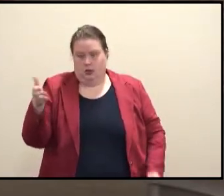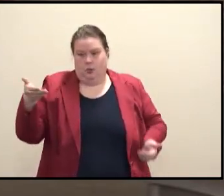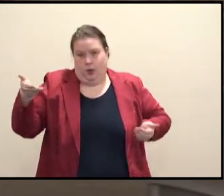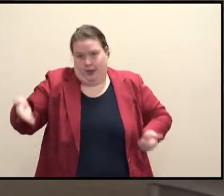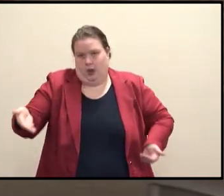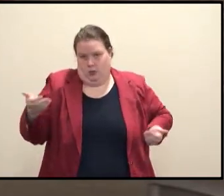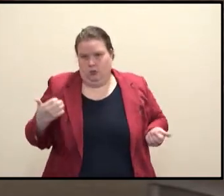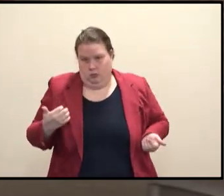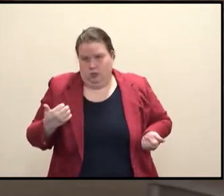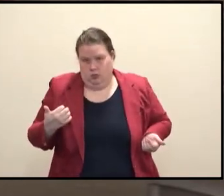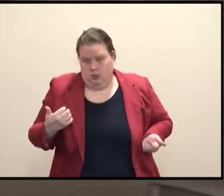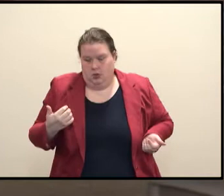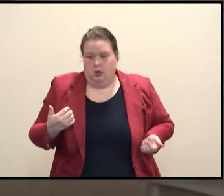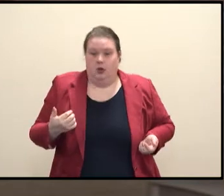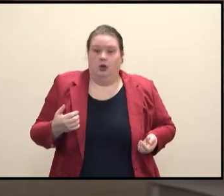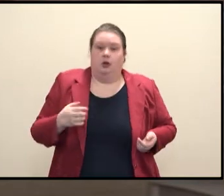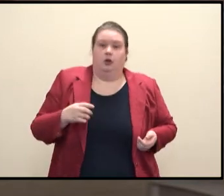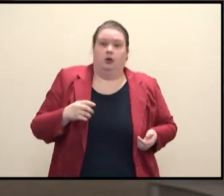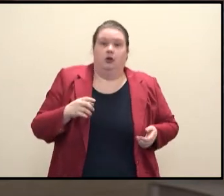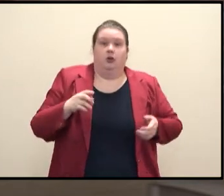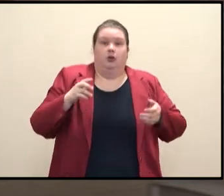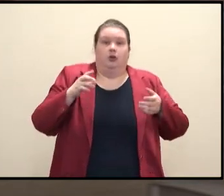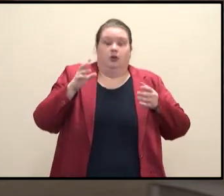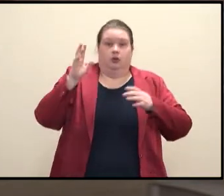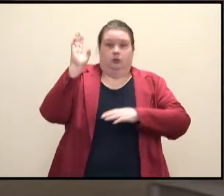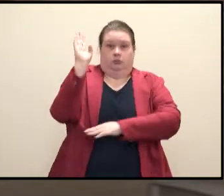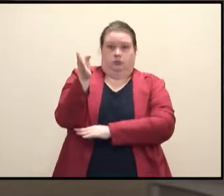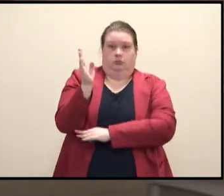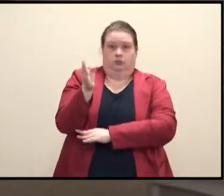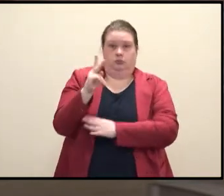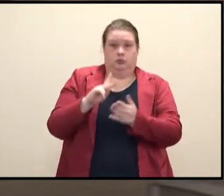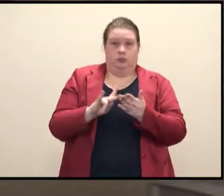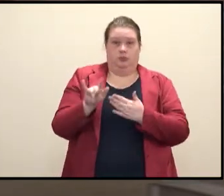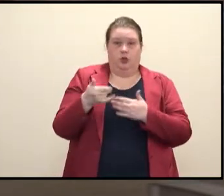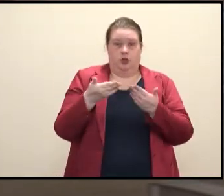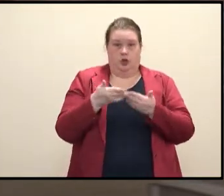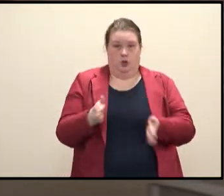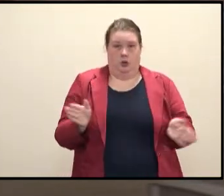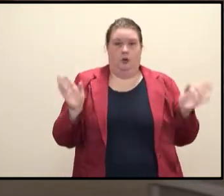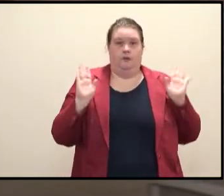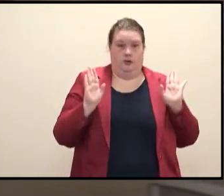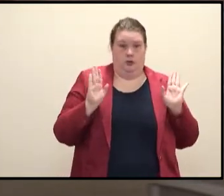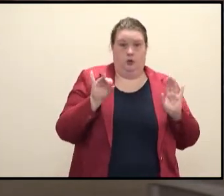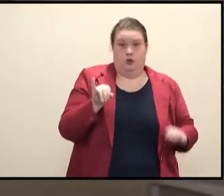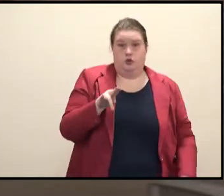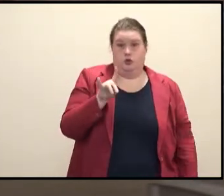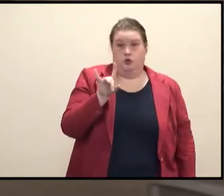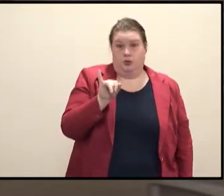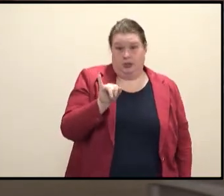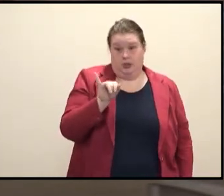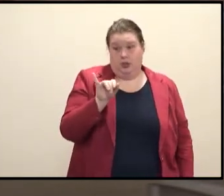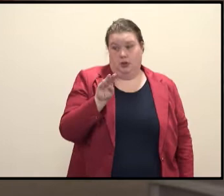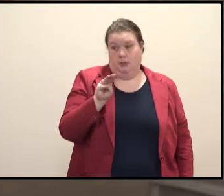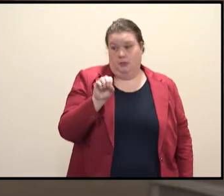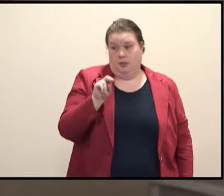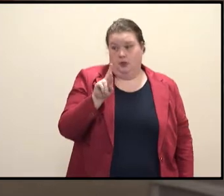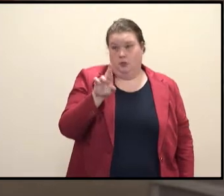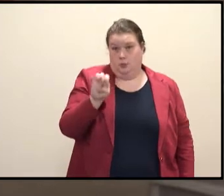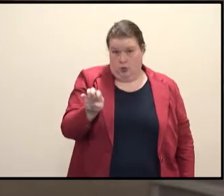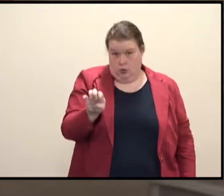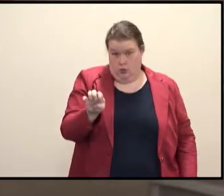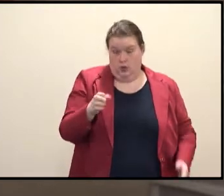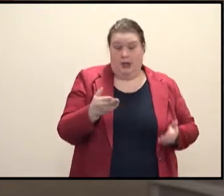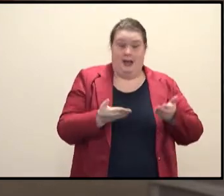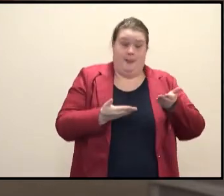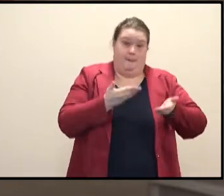During this meeting, Doug Dawson presented the project overview, Judy Monroe, buyer for Waco ISD, presented the bidding instructions,